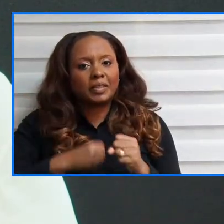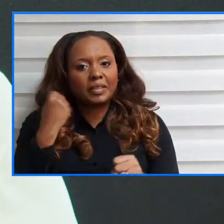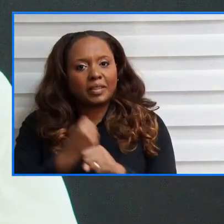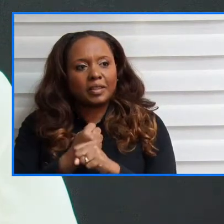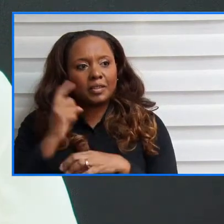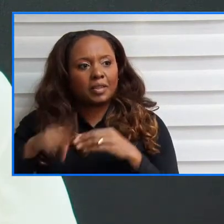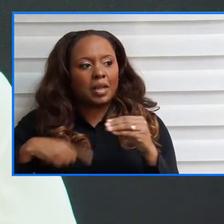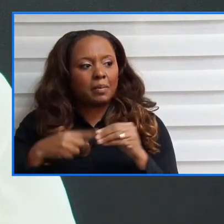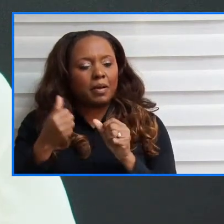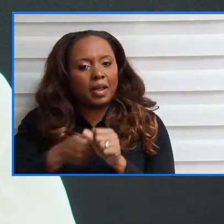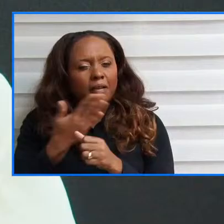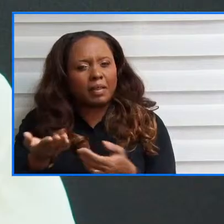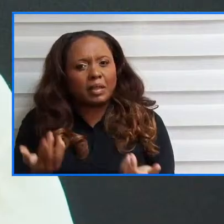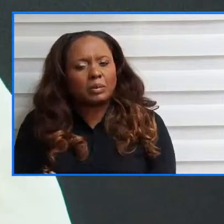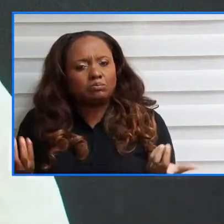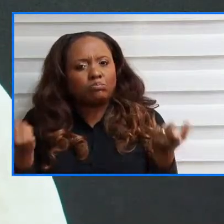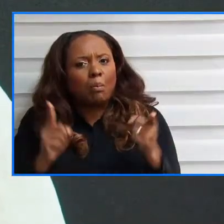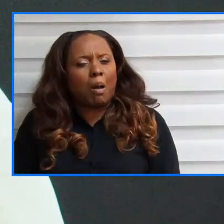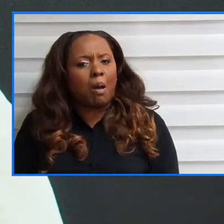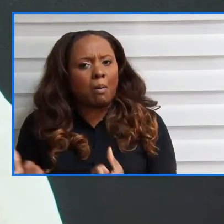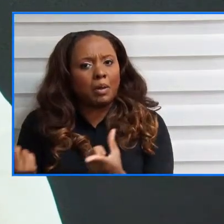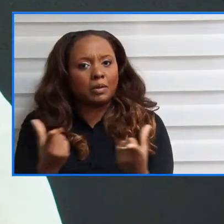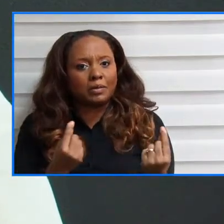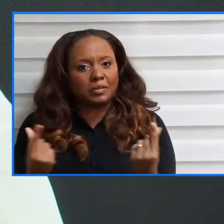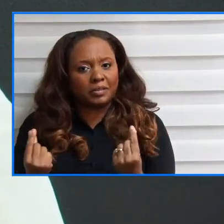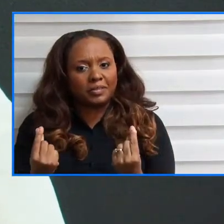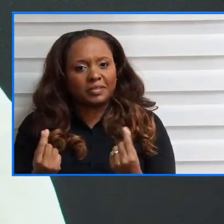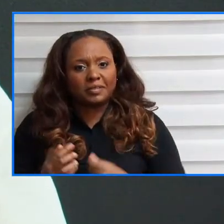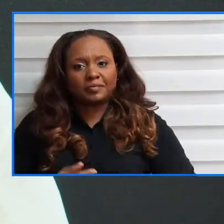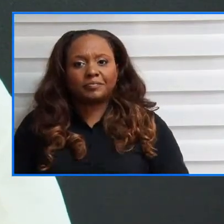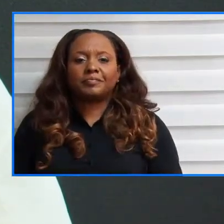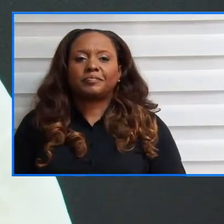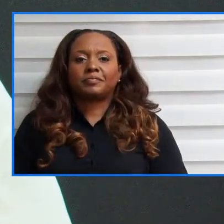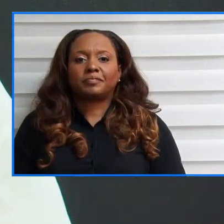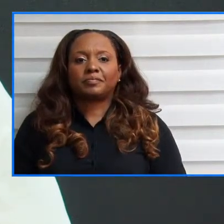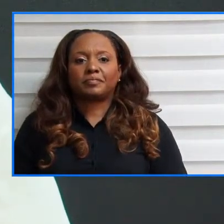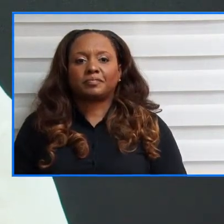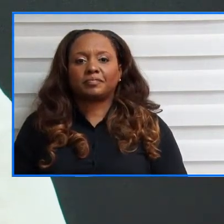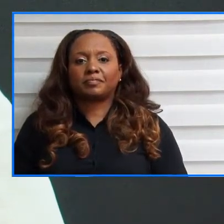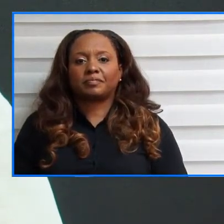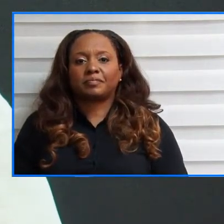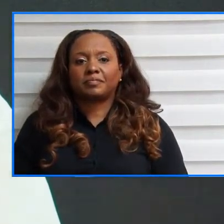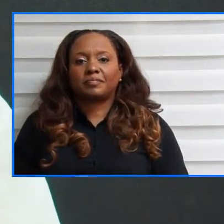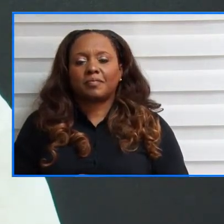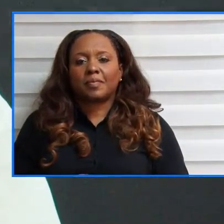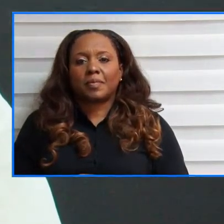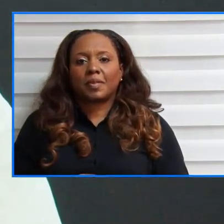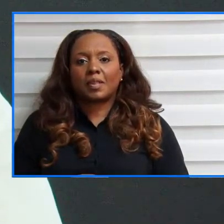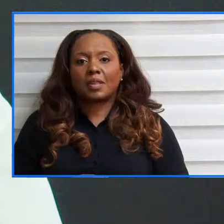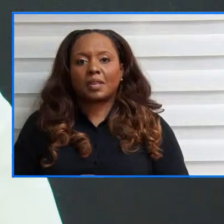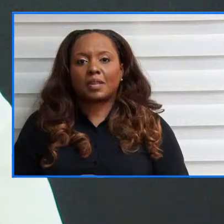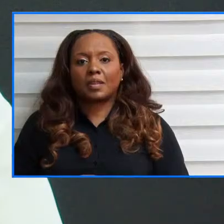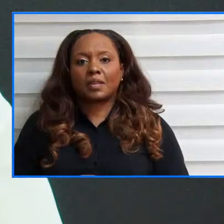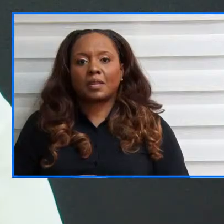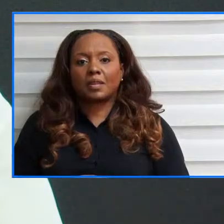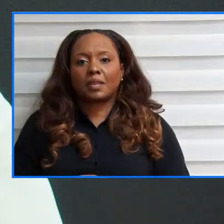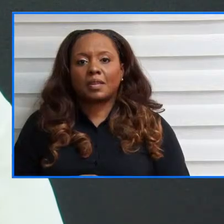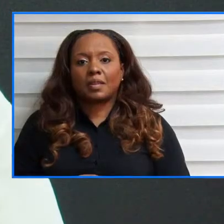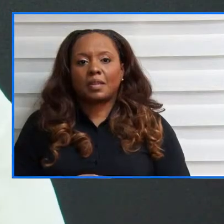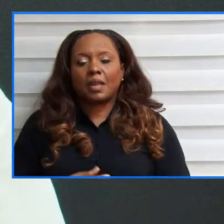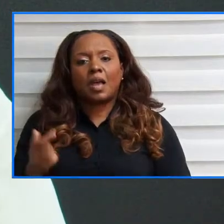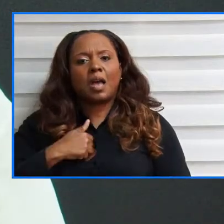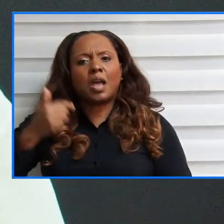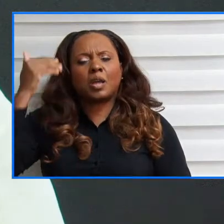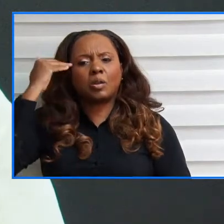do to turn your country around after the gravest of challenges has inspired us in this 21st